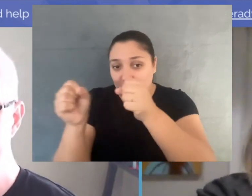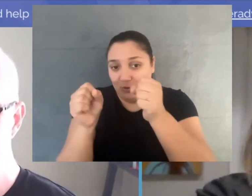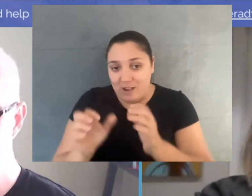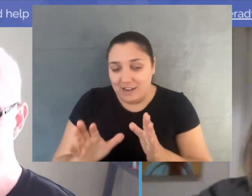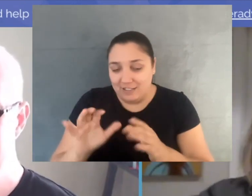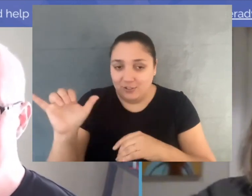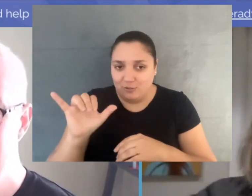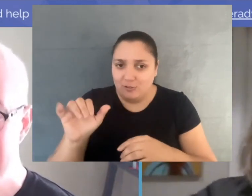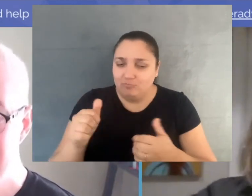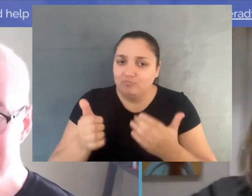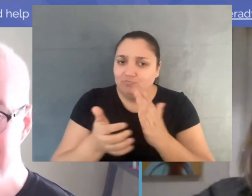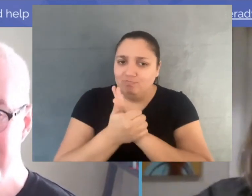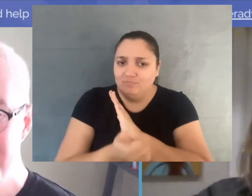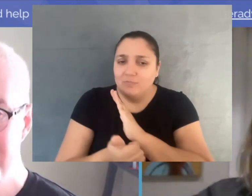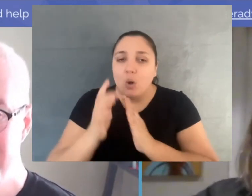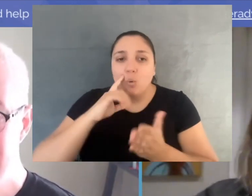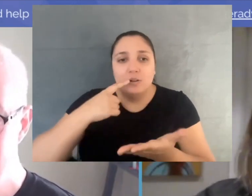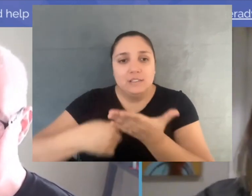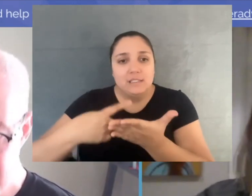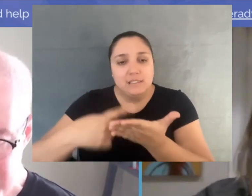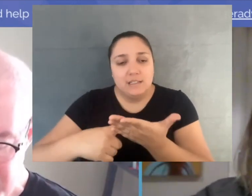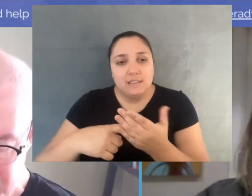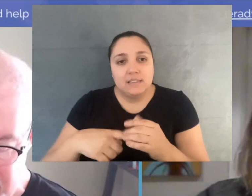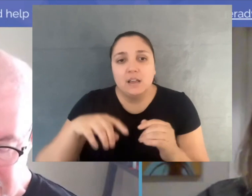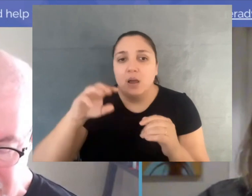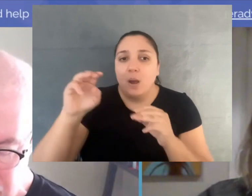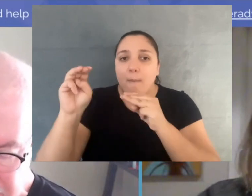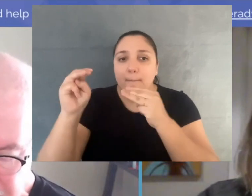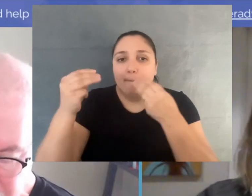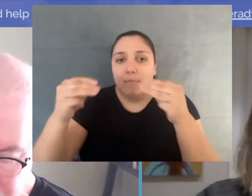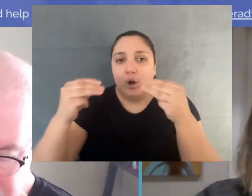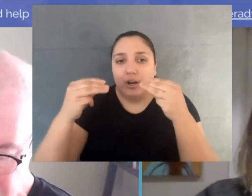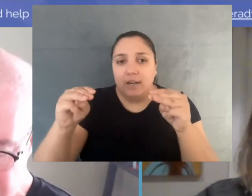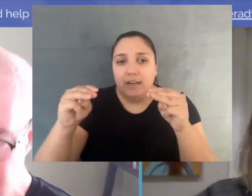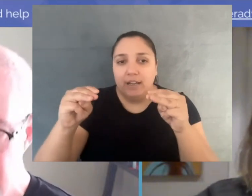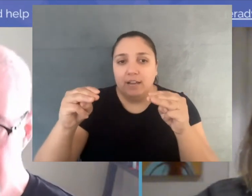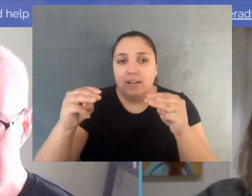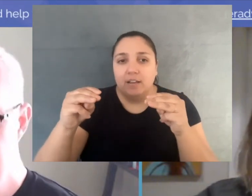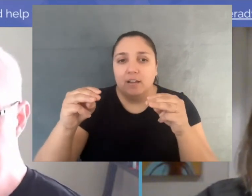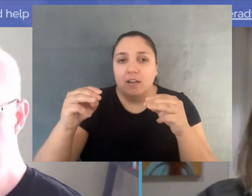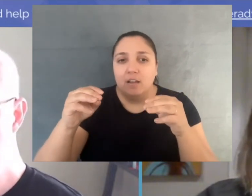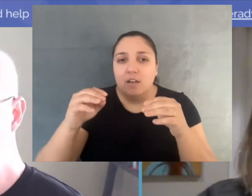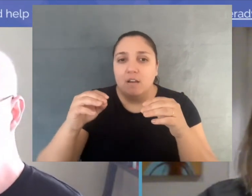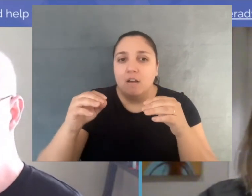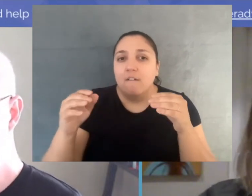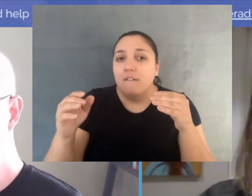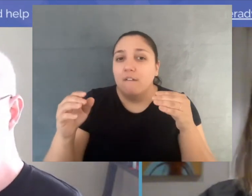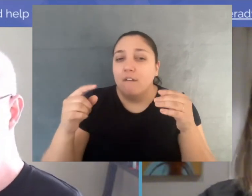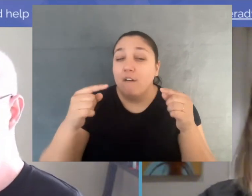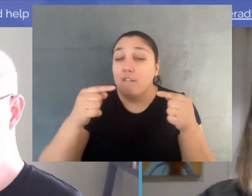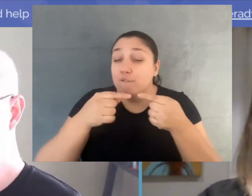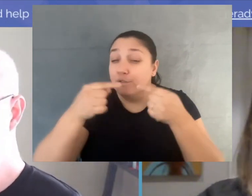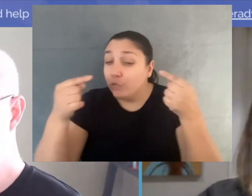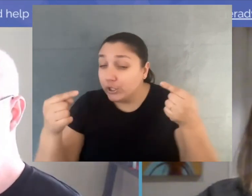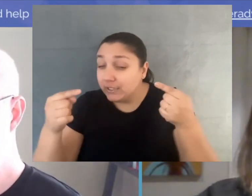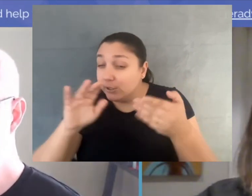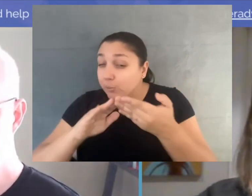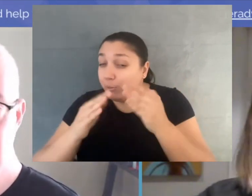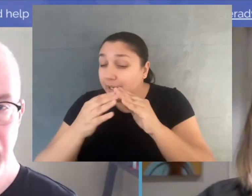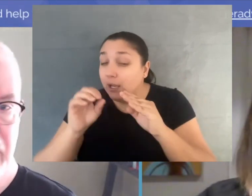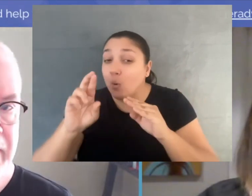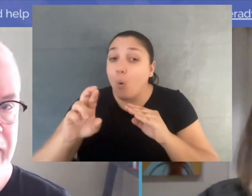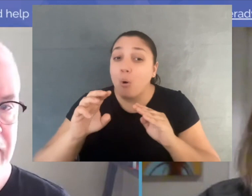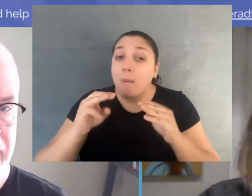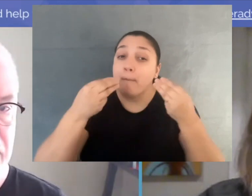and extraordinary strategist in his own right. He and I are going to be talking about marketing versus community,